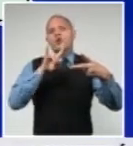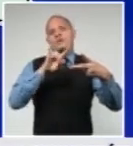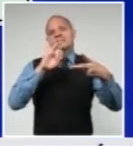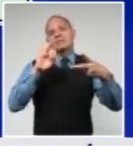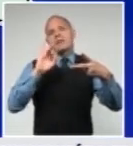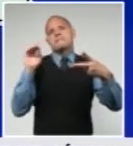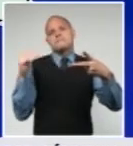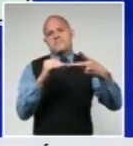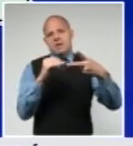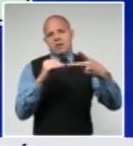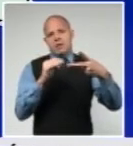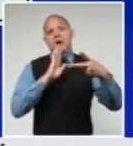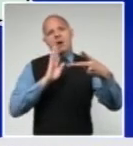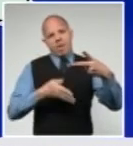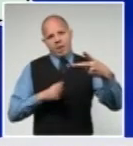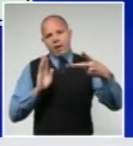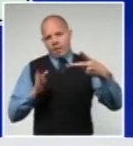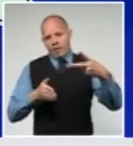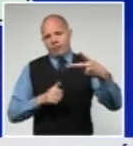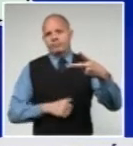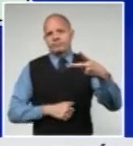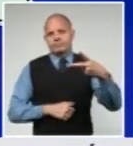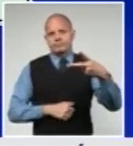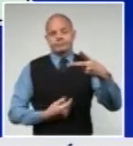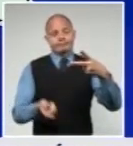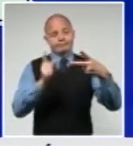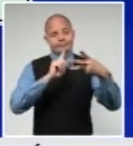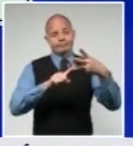142,921 deaths. And Russia with